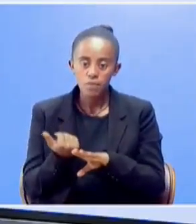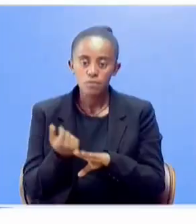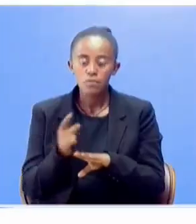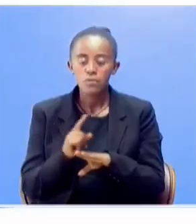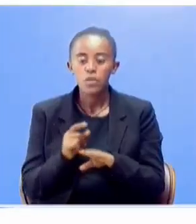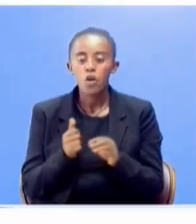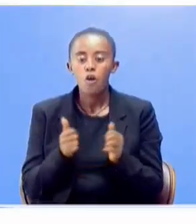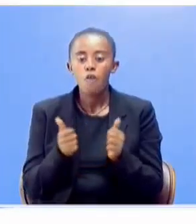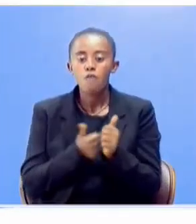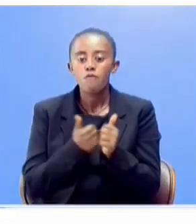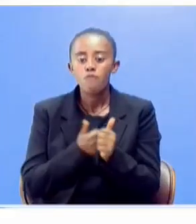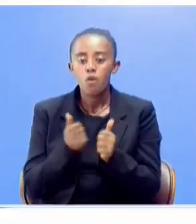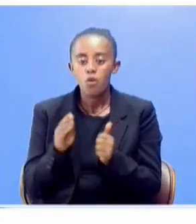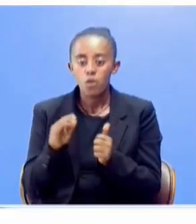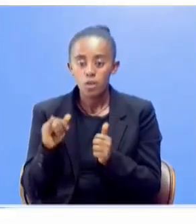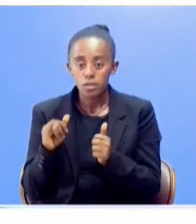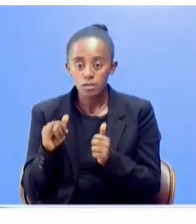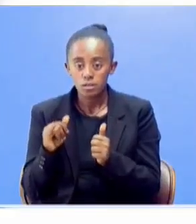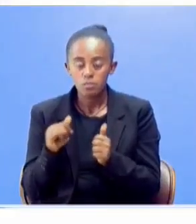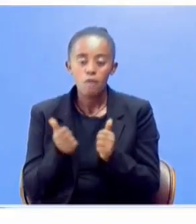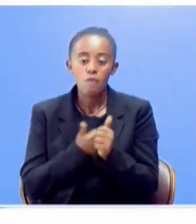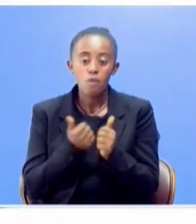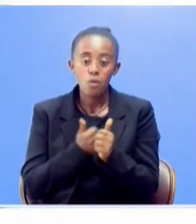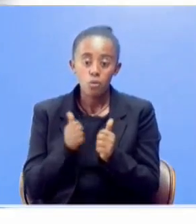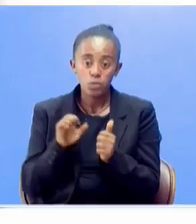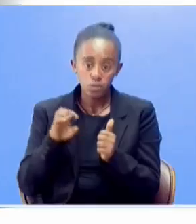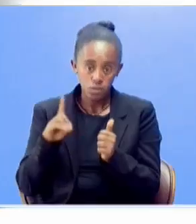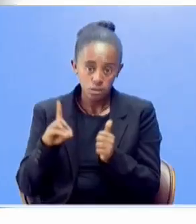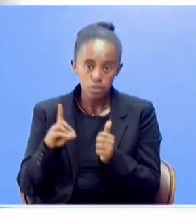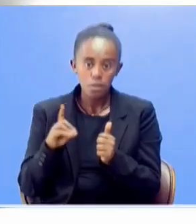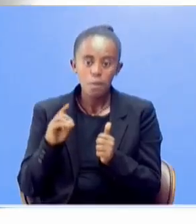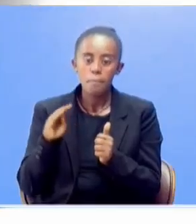followed by, okay, it is followed